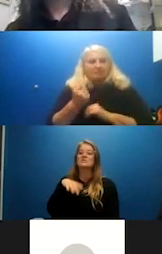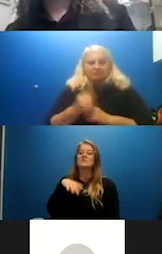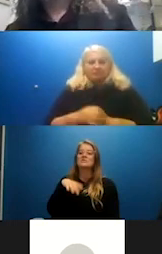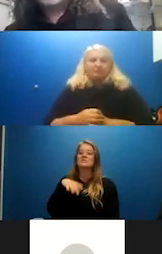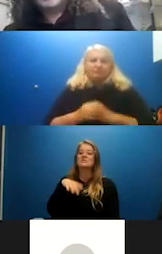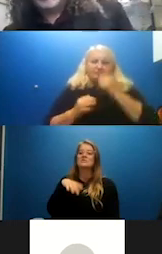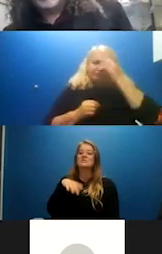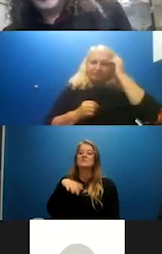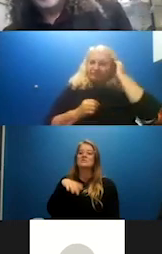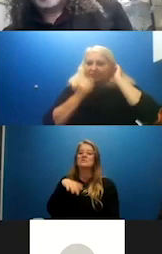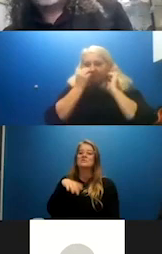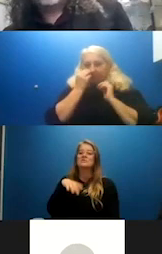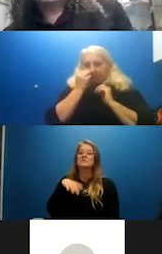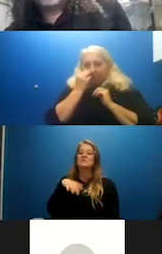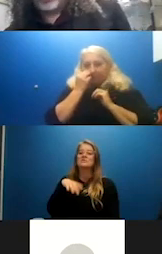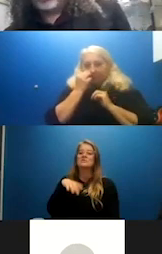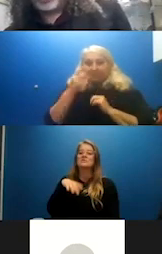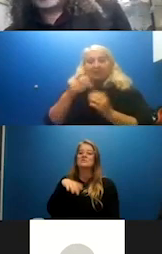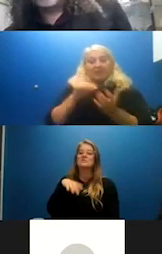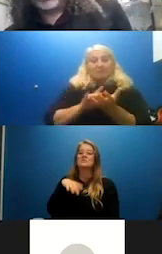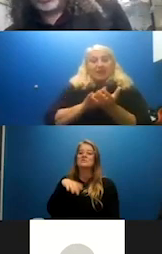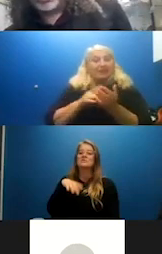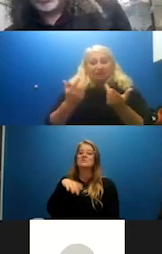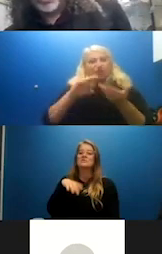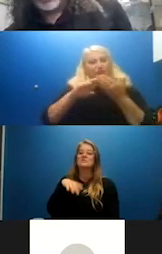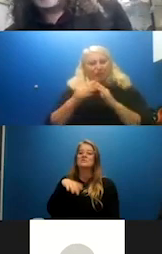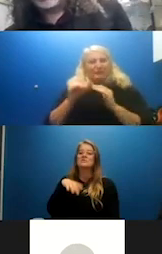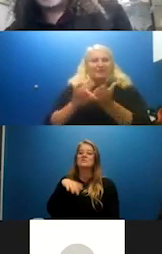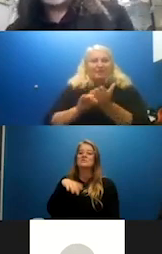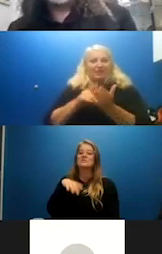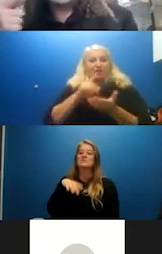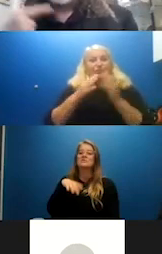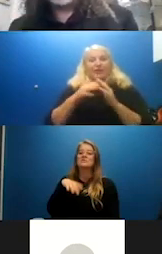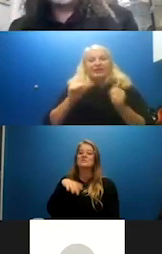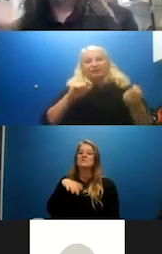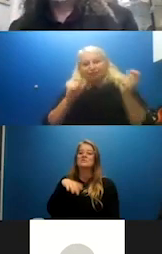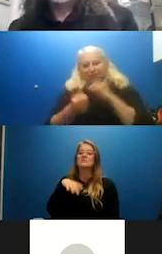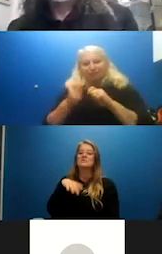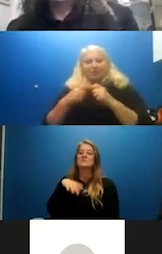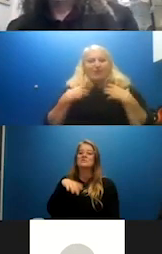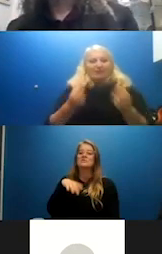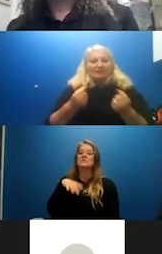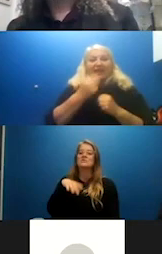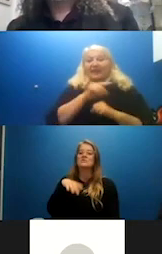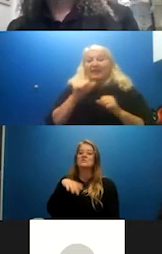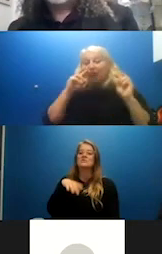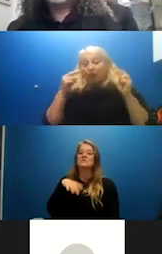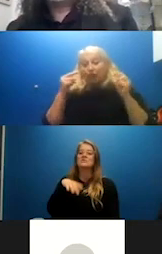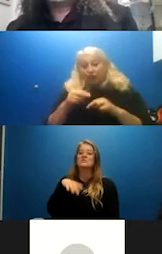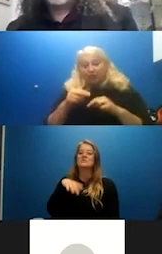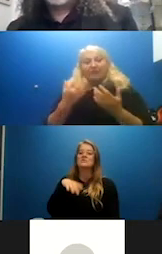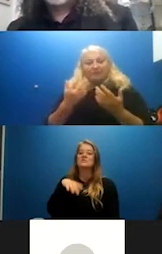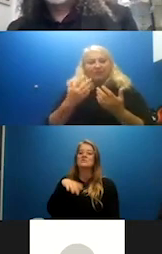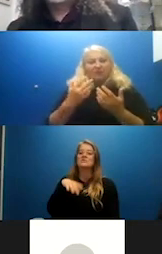The community can turn the problems into wellness and thus take caring of itself. The community reclaims